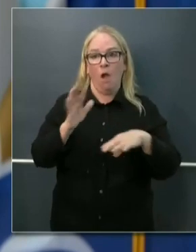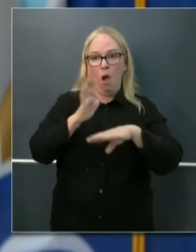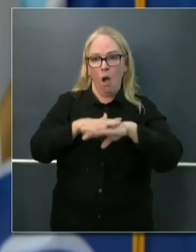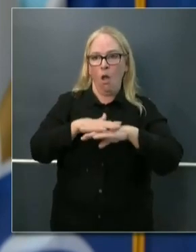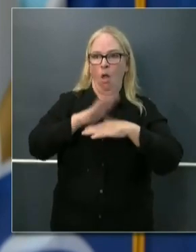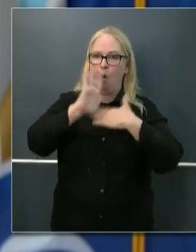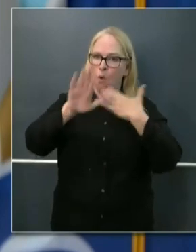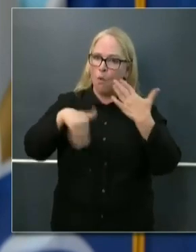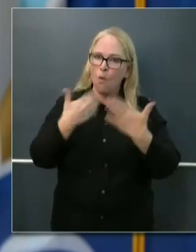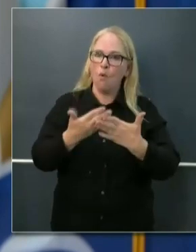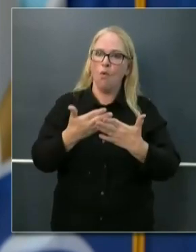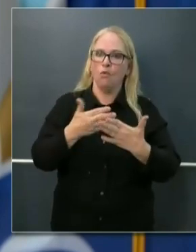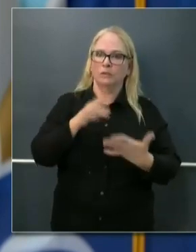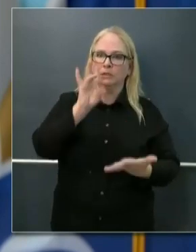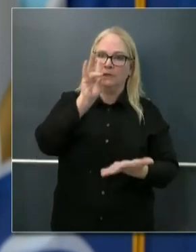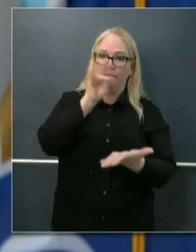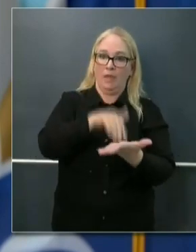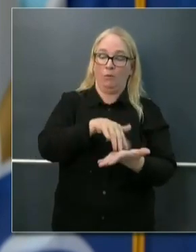those